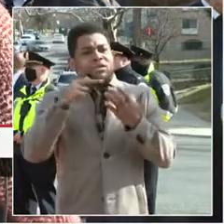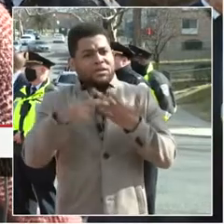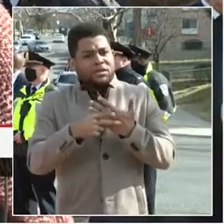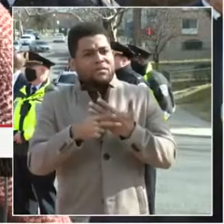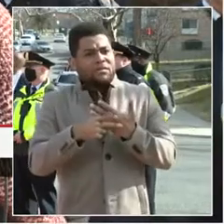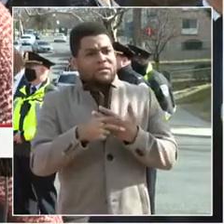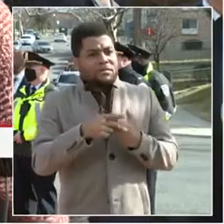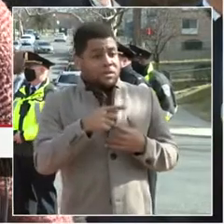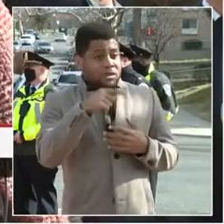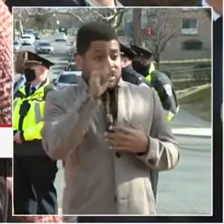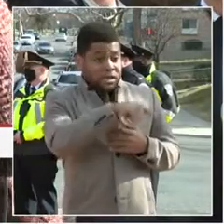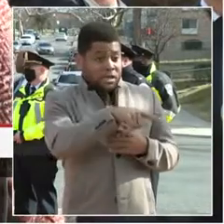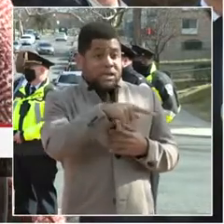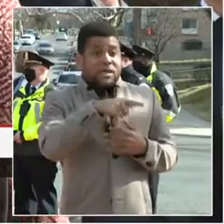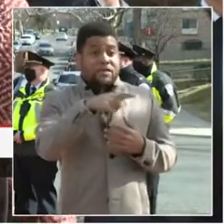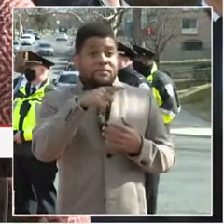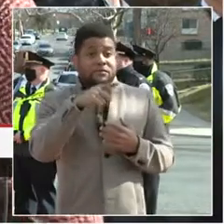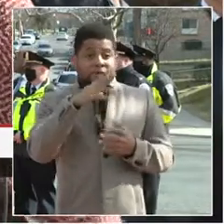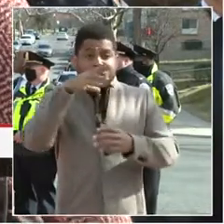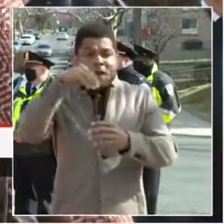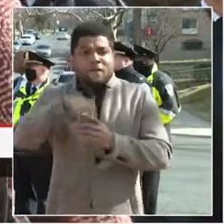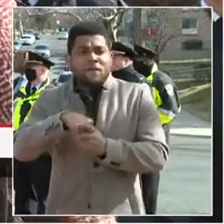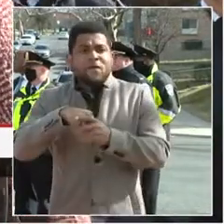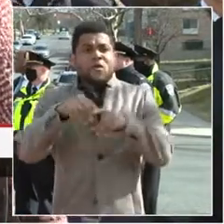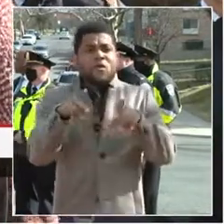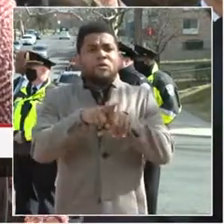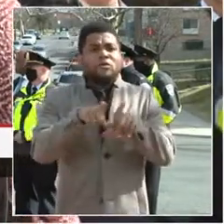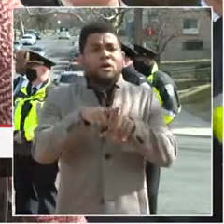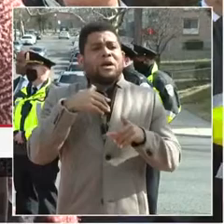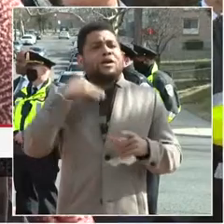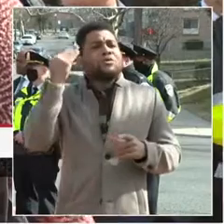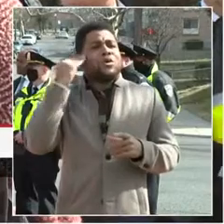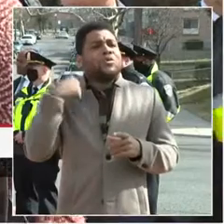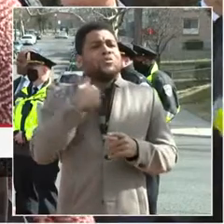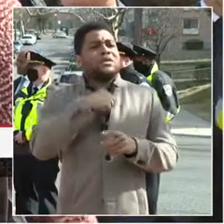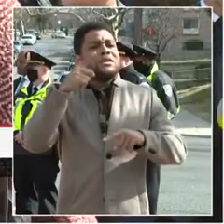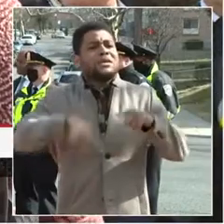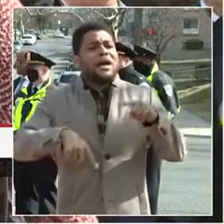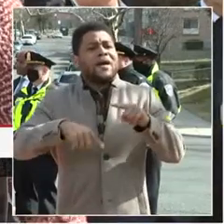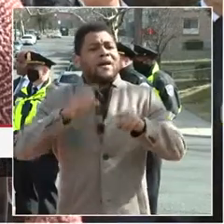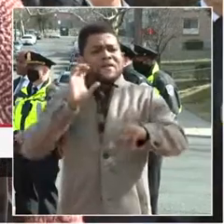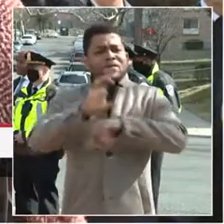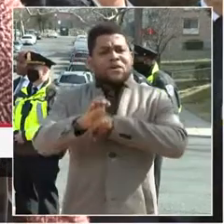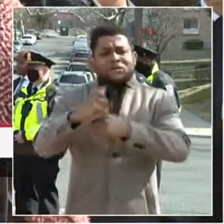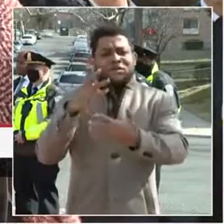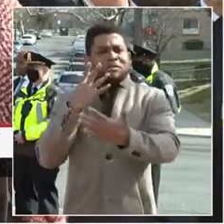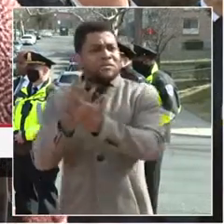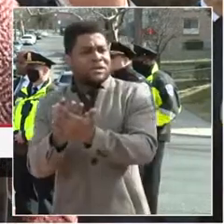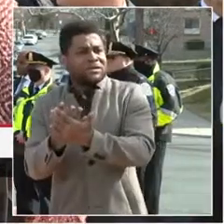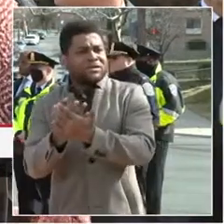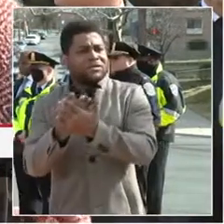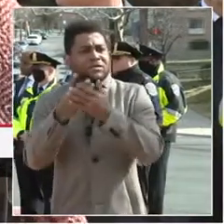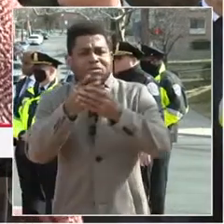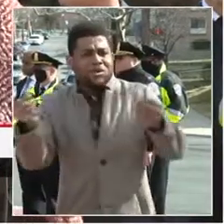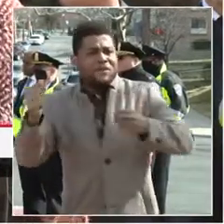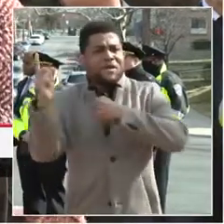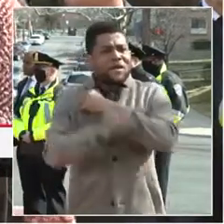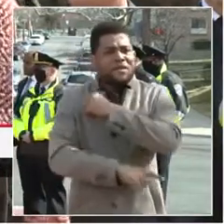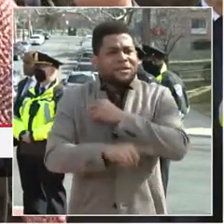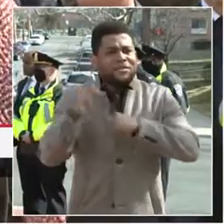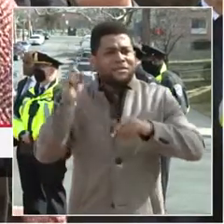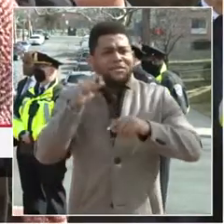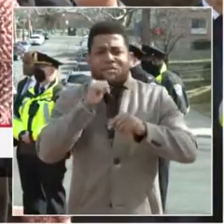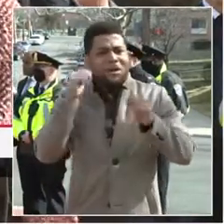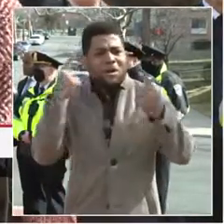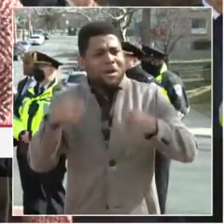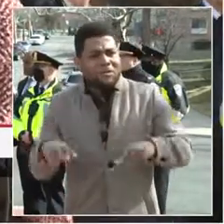inside of, because we can't incarcerate our way out of crime? Sure, and I'm glad you mentioned that, because as I mentioned, and every time I